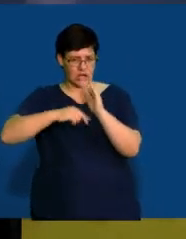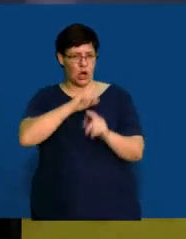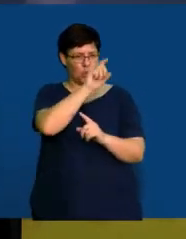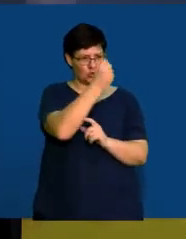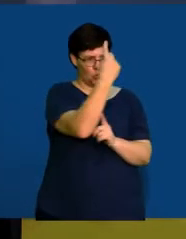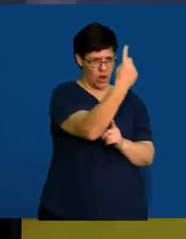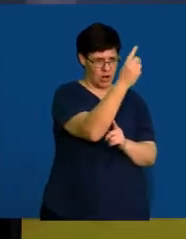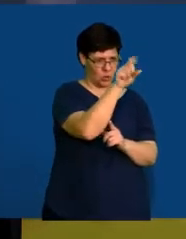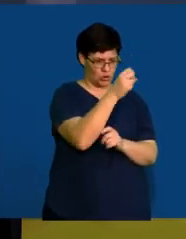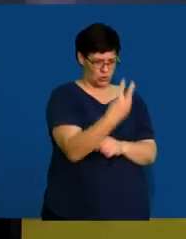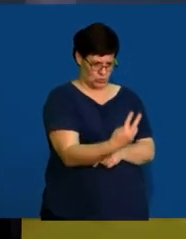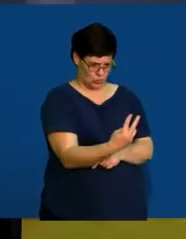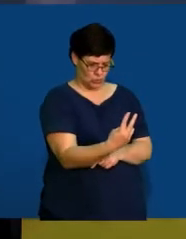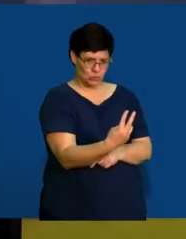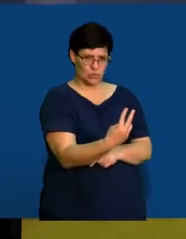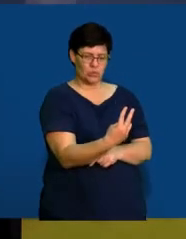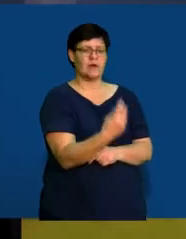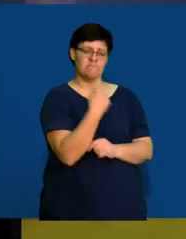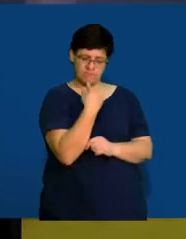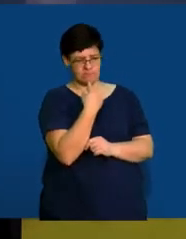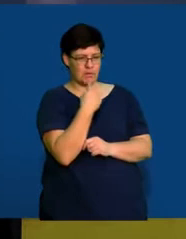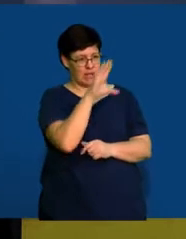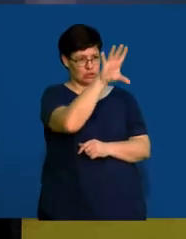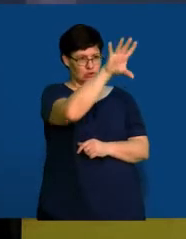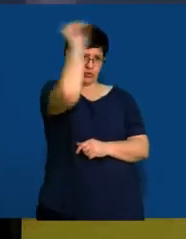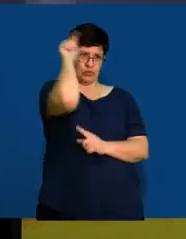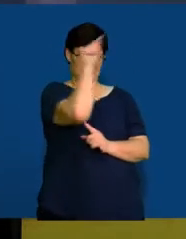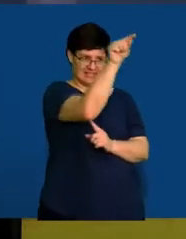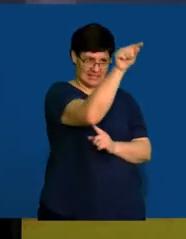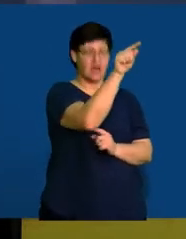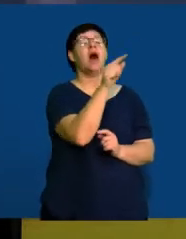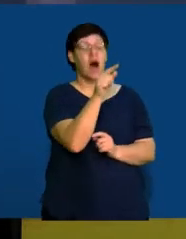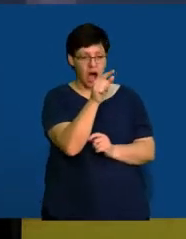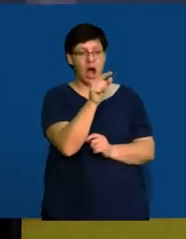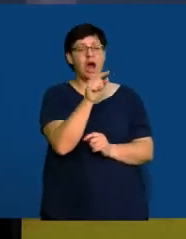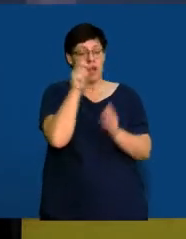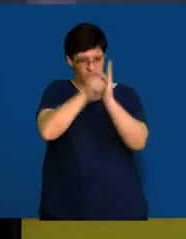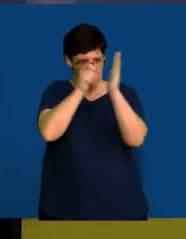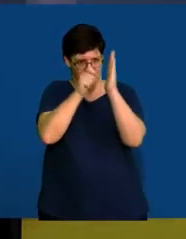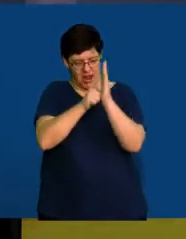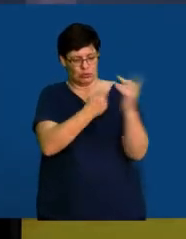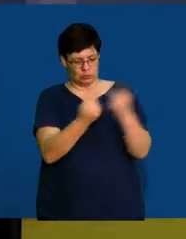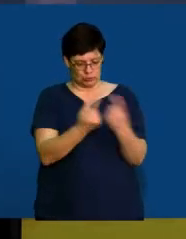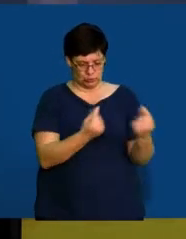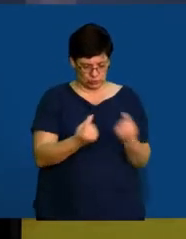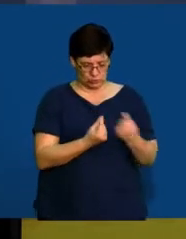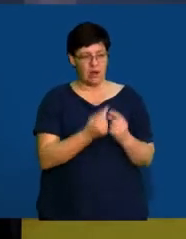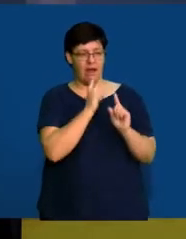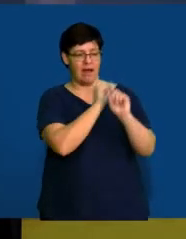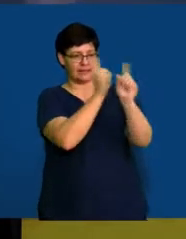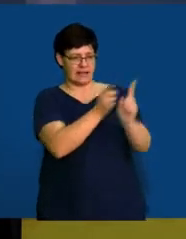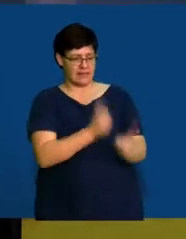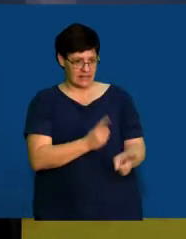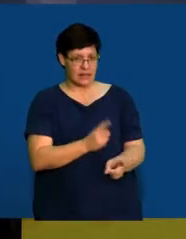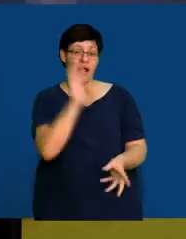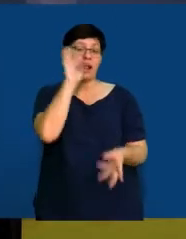2. I've made a selection, and within 45 minutes, I'm now able to answer either